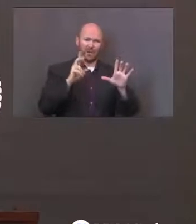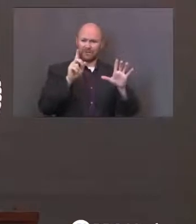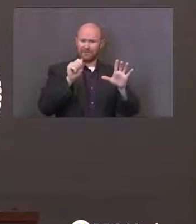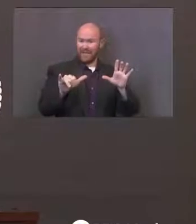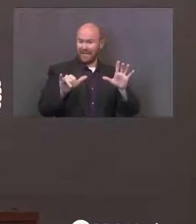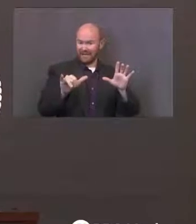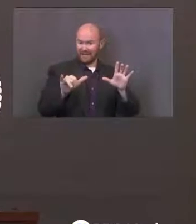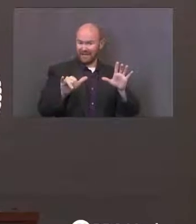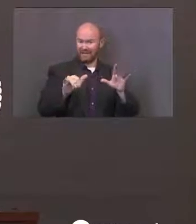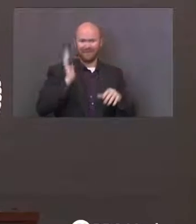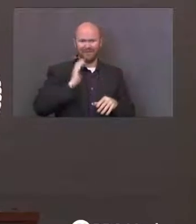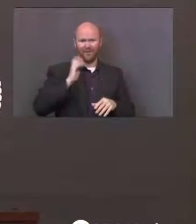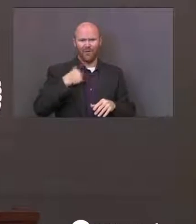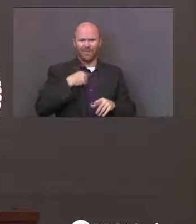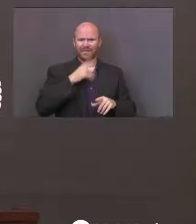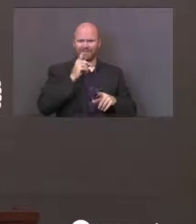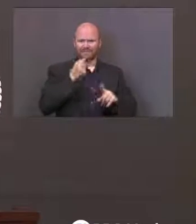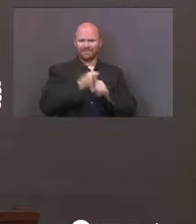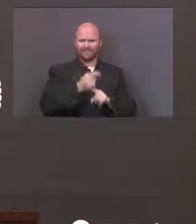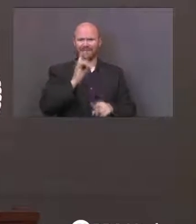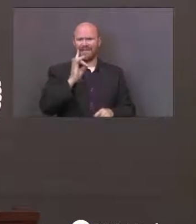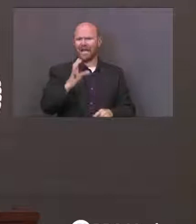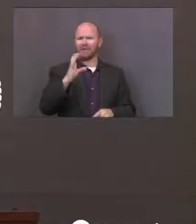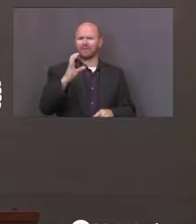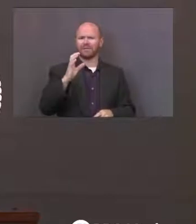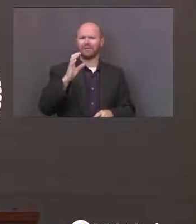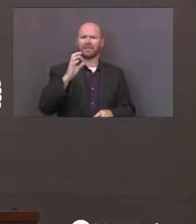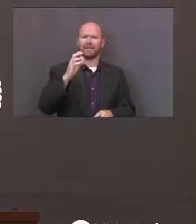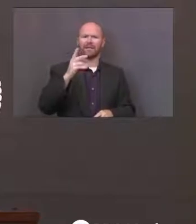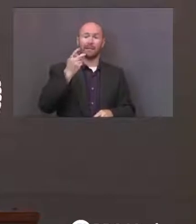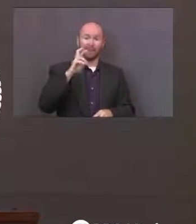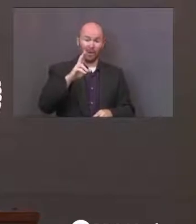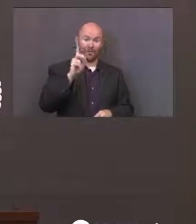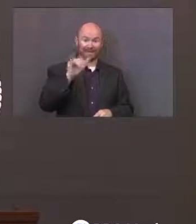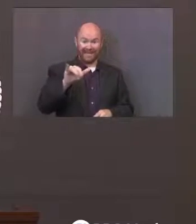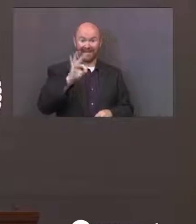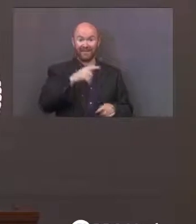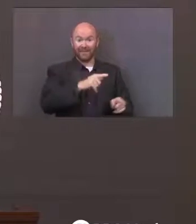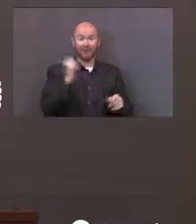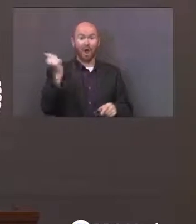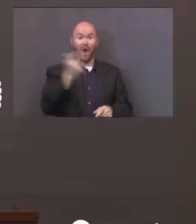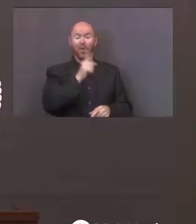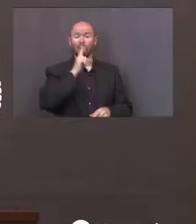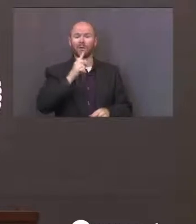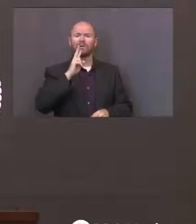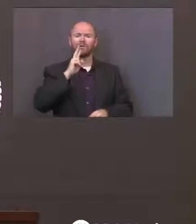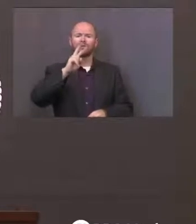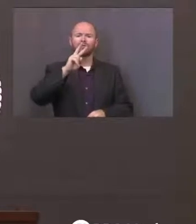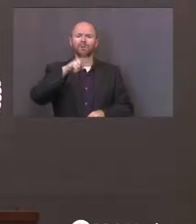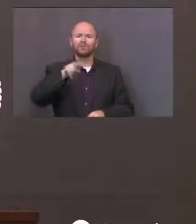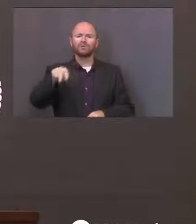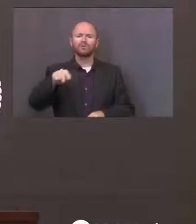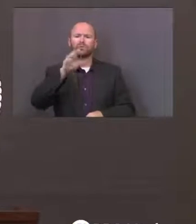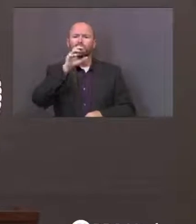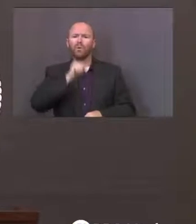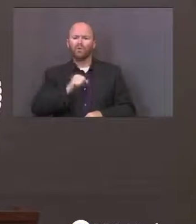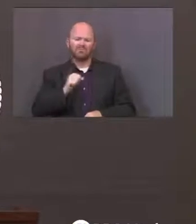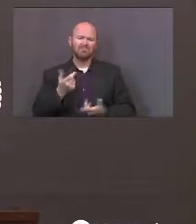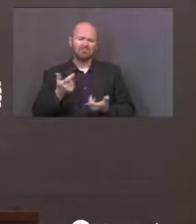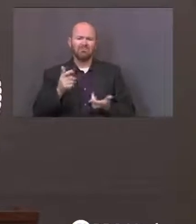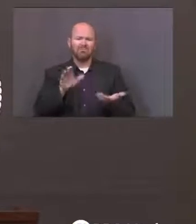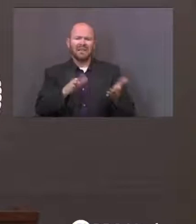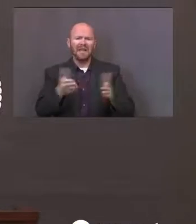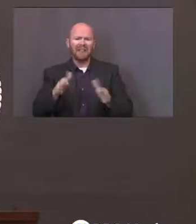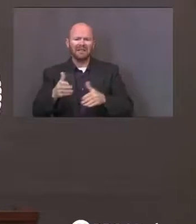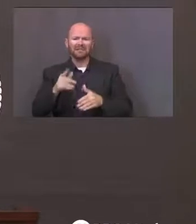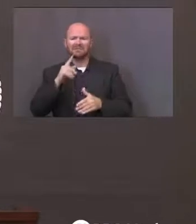go back to that level that we experienced in Utah, if all of those cases were 22-year-olds, it's very unlikely that our fatality